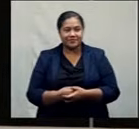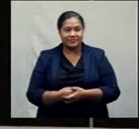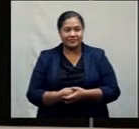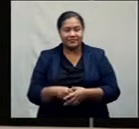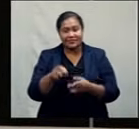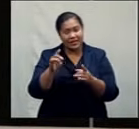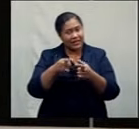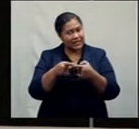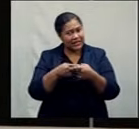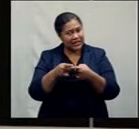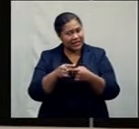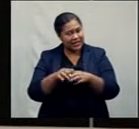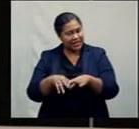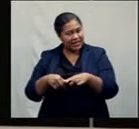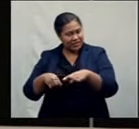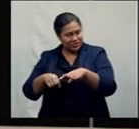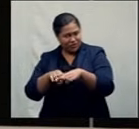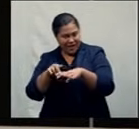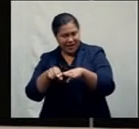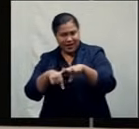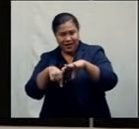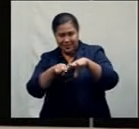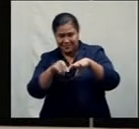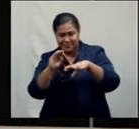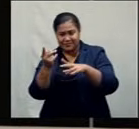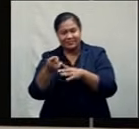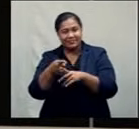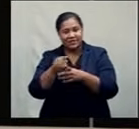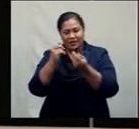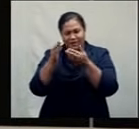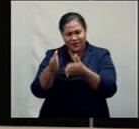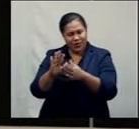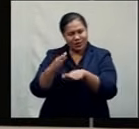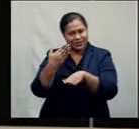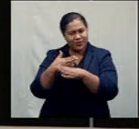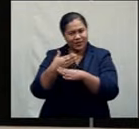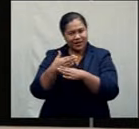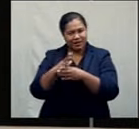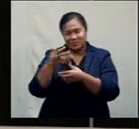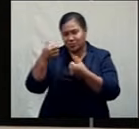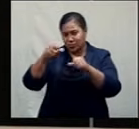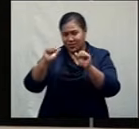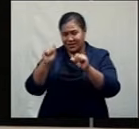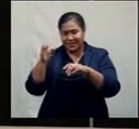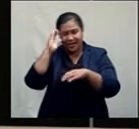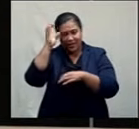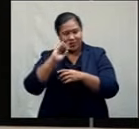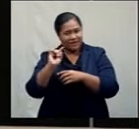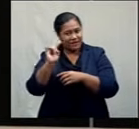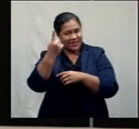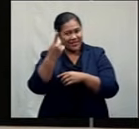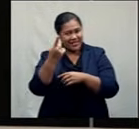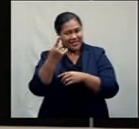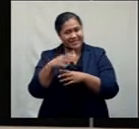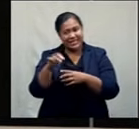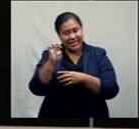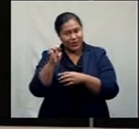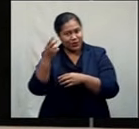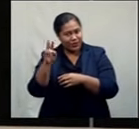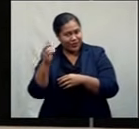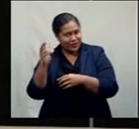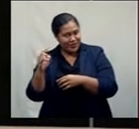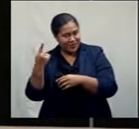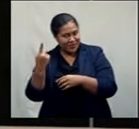England striker Raheem Sterling is now focused on the task at hand, winning the country's first UEFA Euro